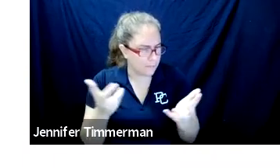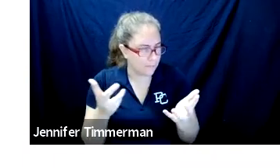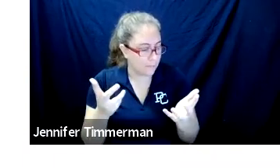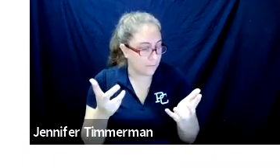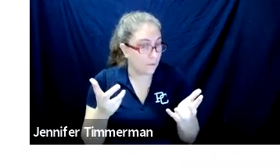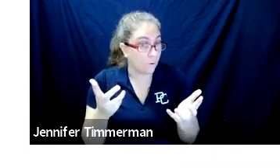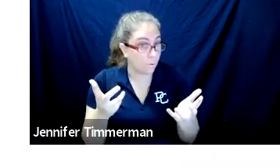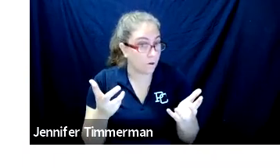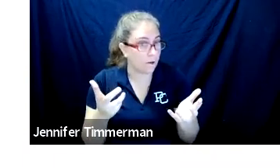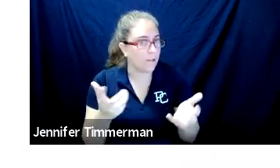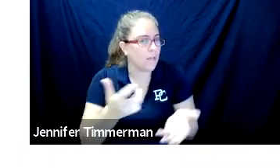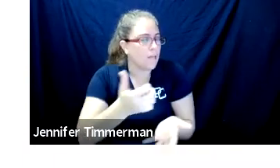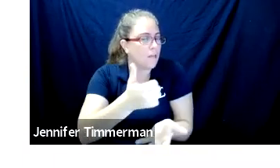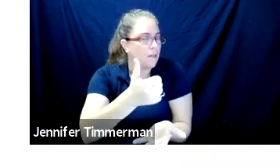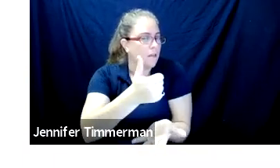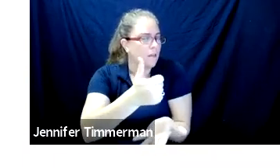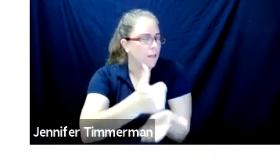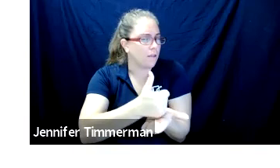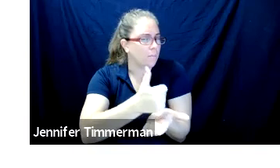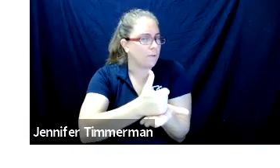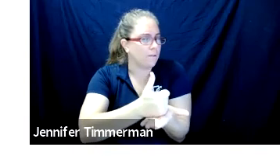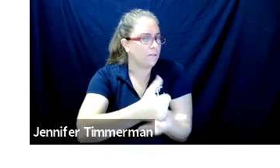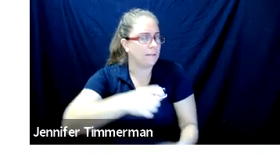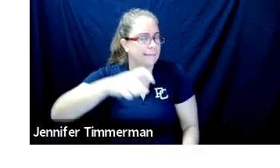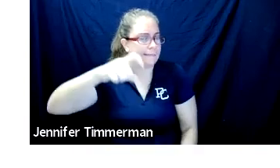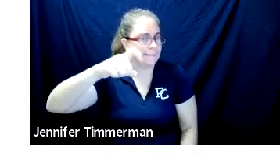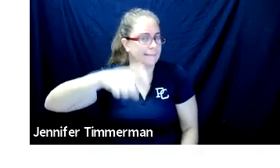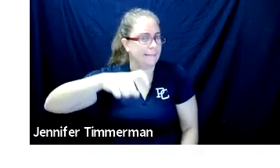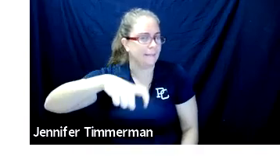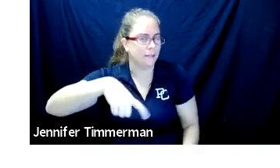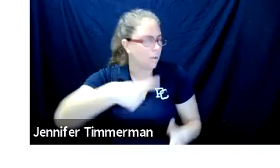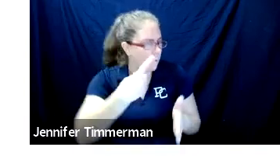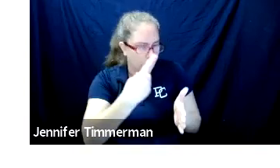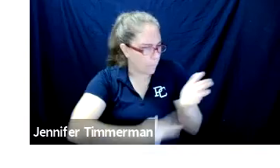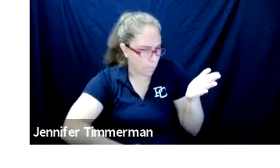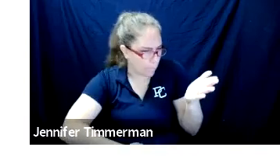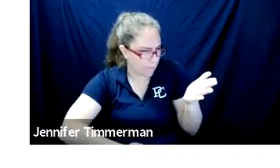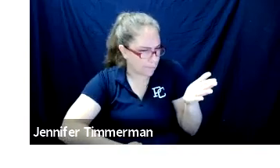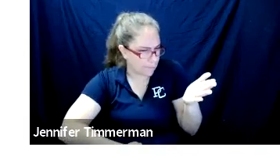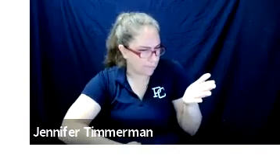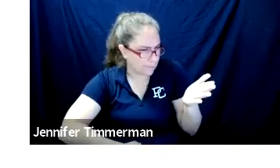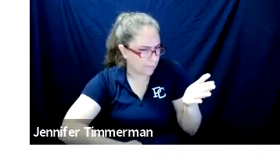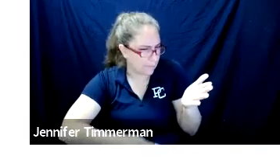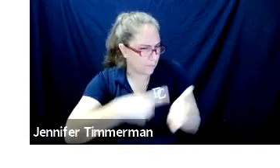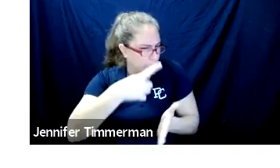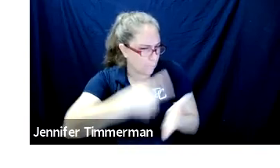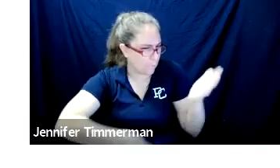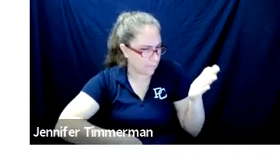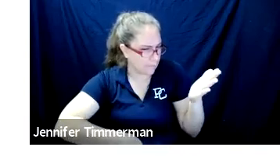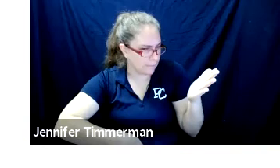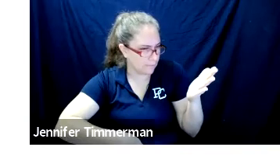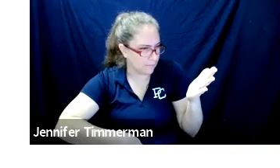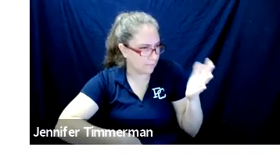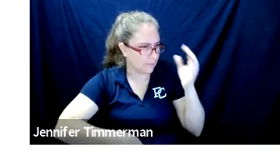what? Or help, need, what?